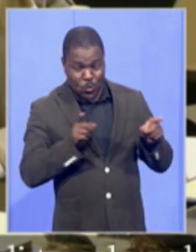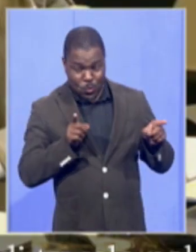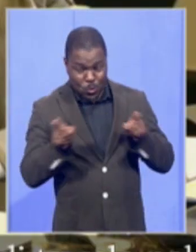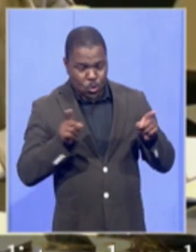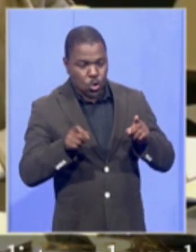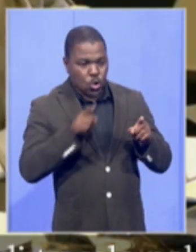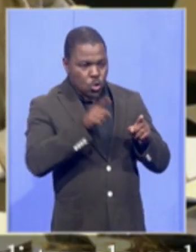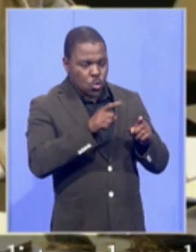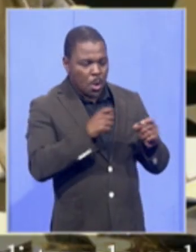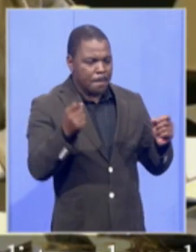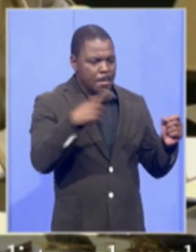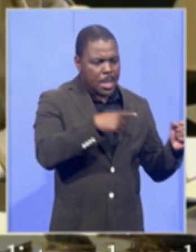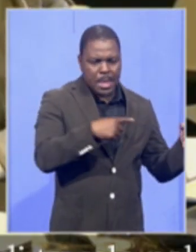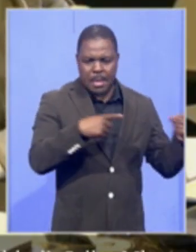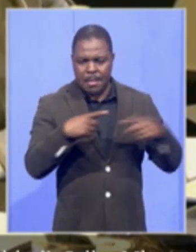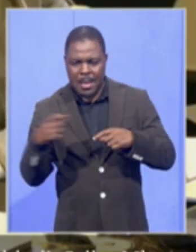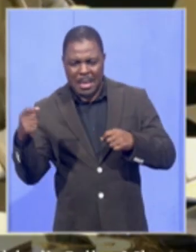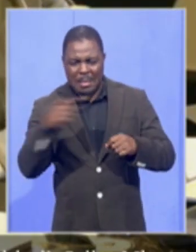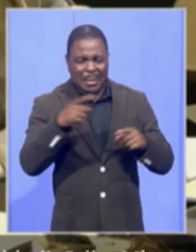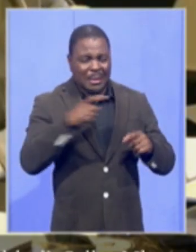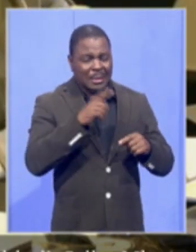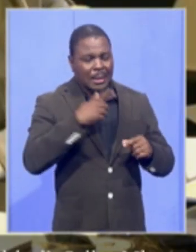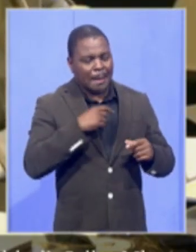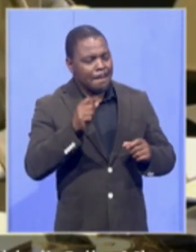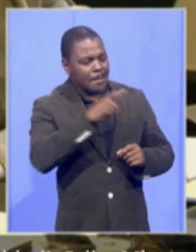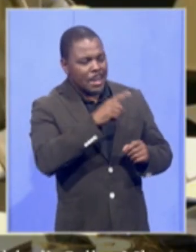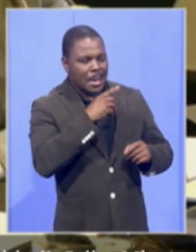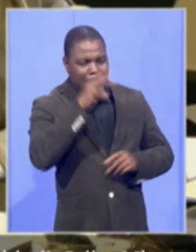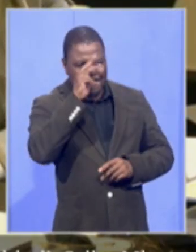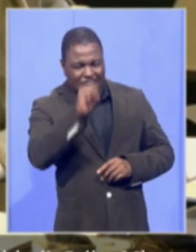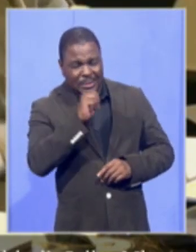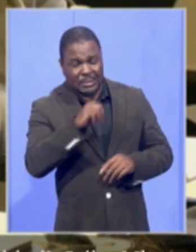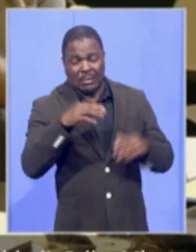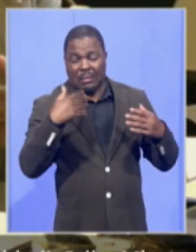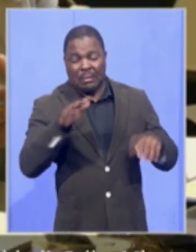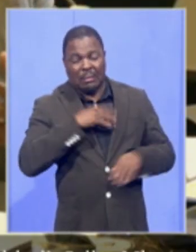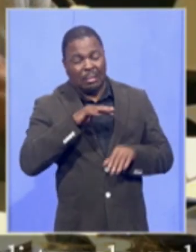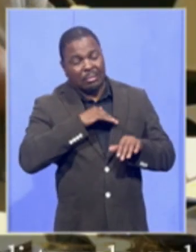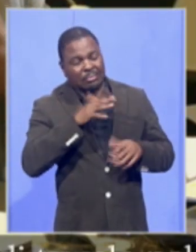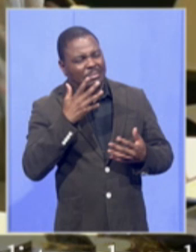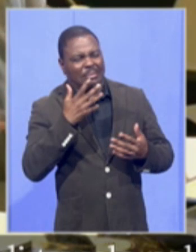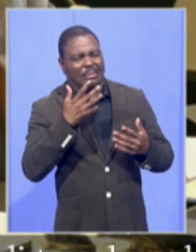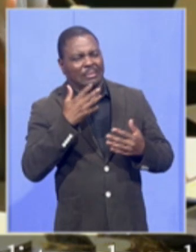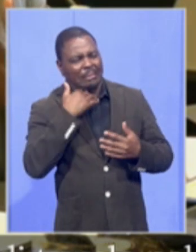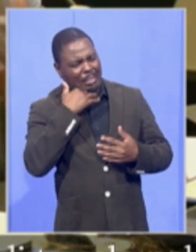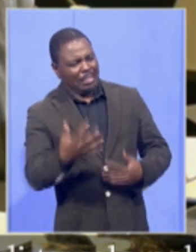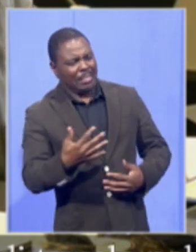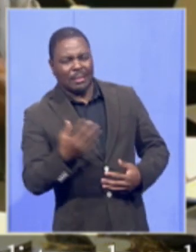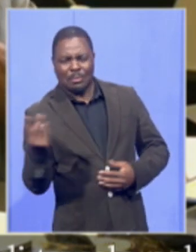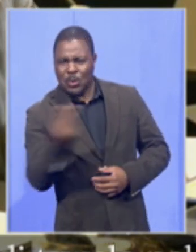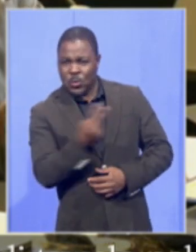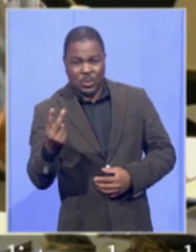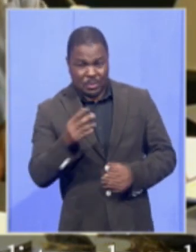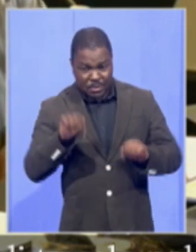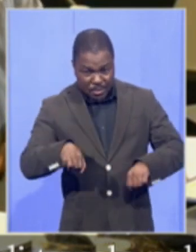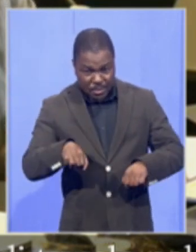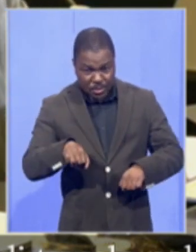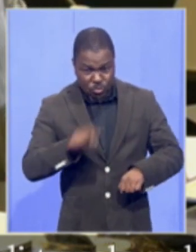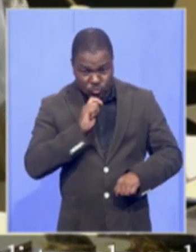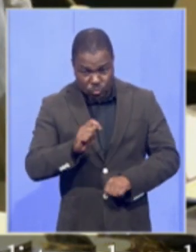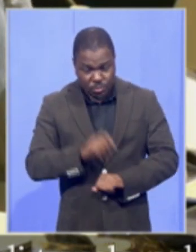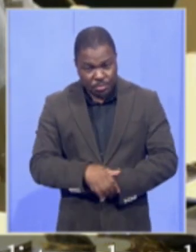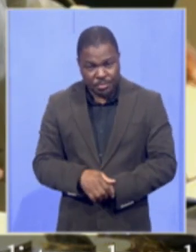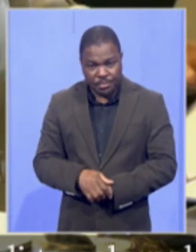exchanging salacious, disgusting messages consensually. Nobabini ke nani sabelana okanye ke nithumelana